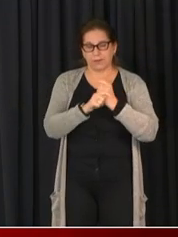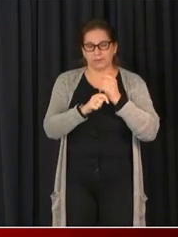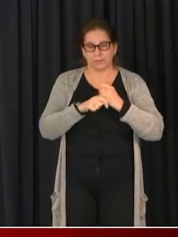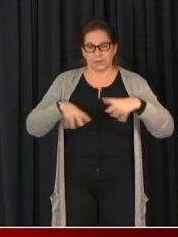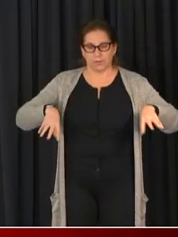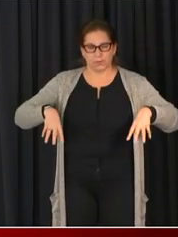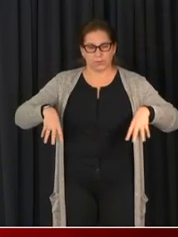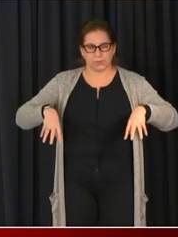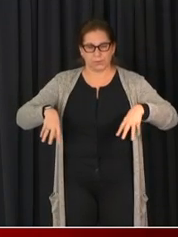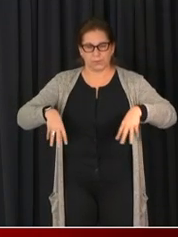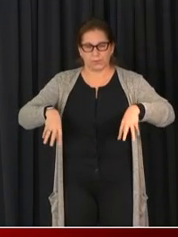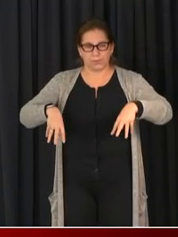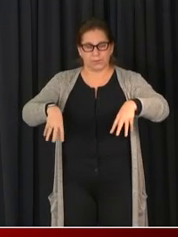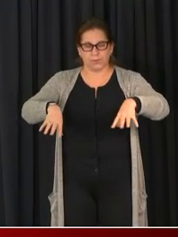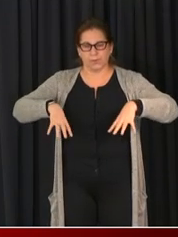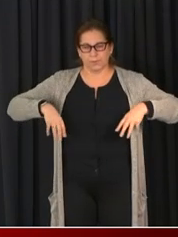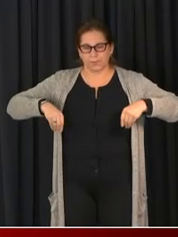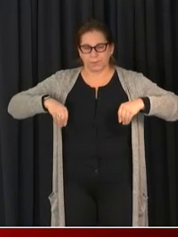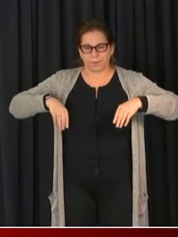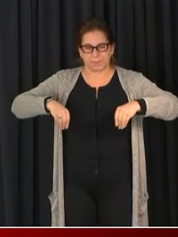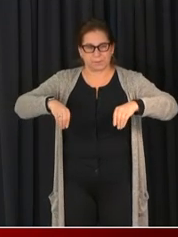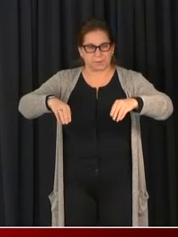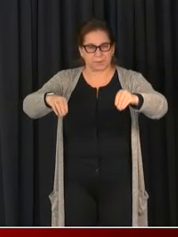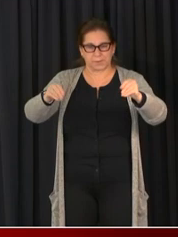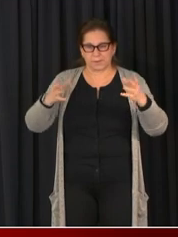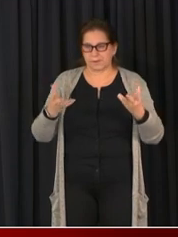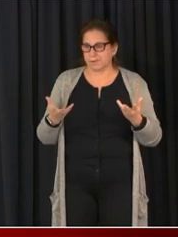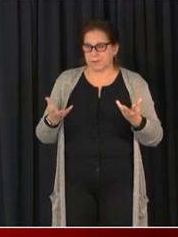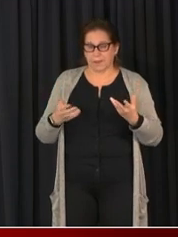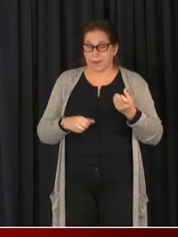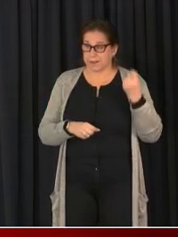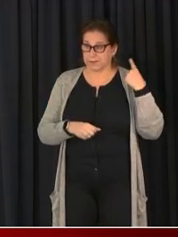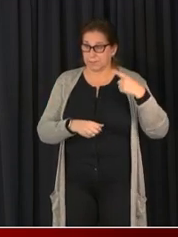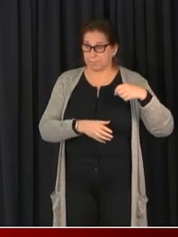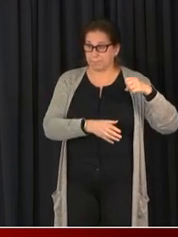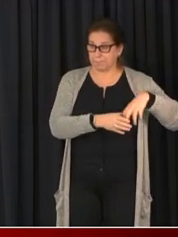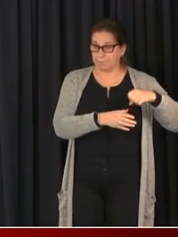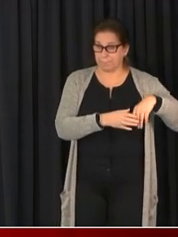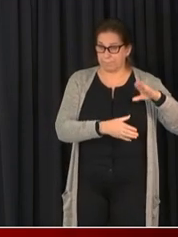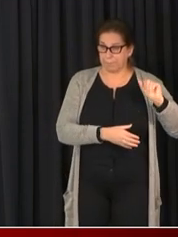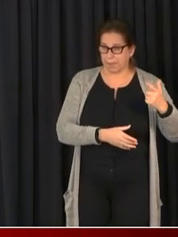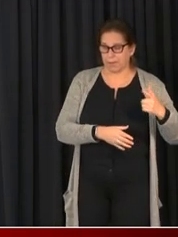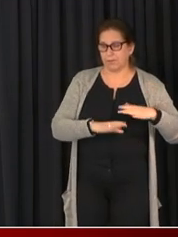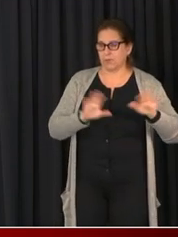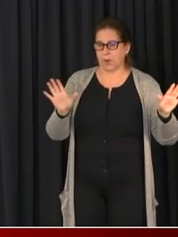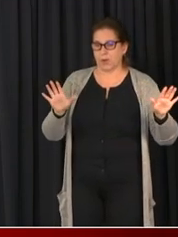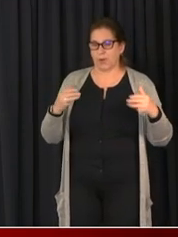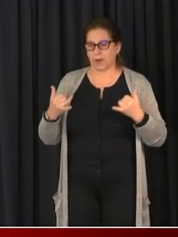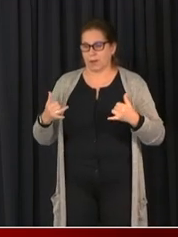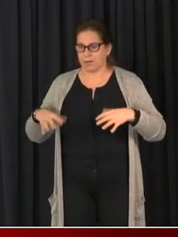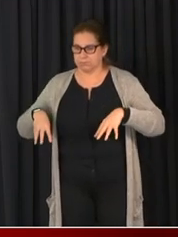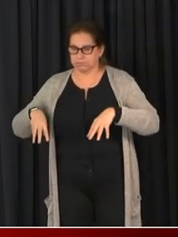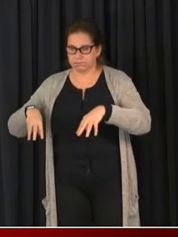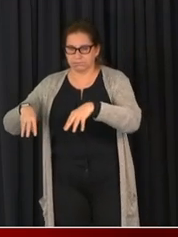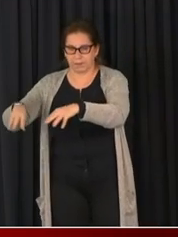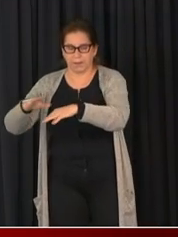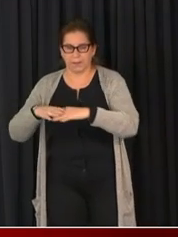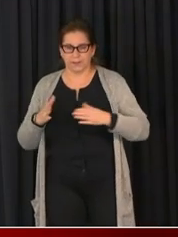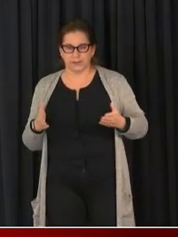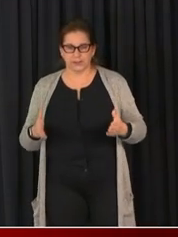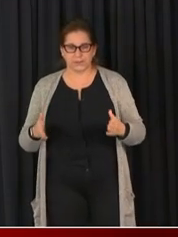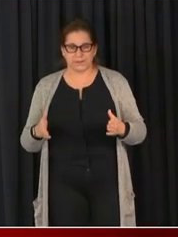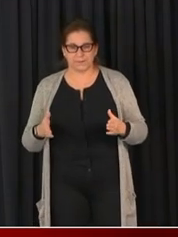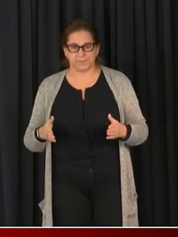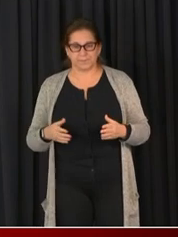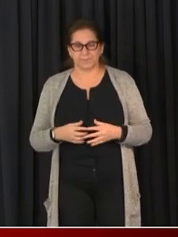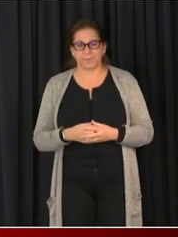just as it has proceeded last year and many years prior to that. So see the